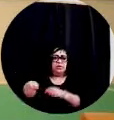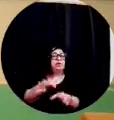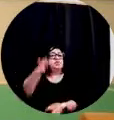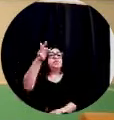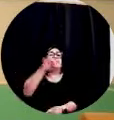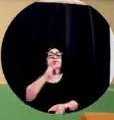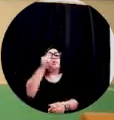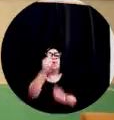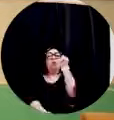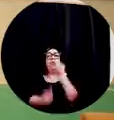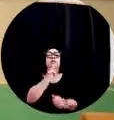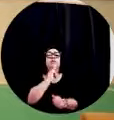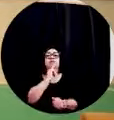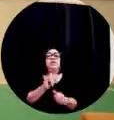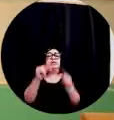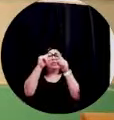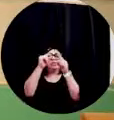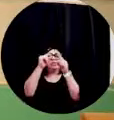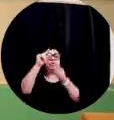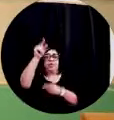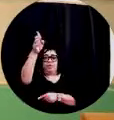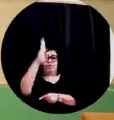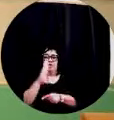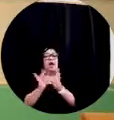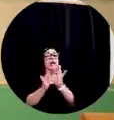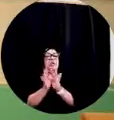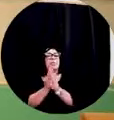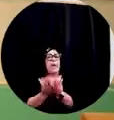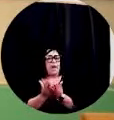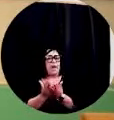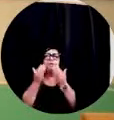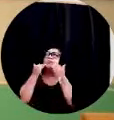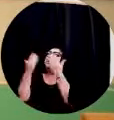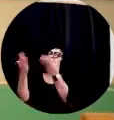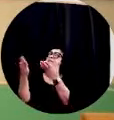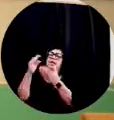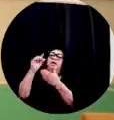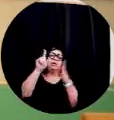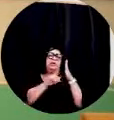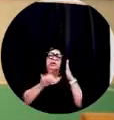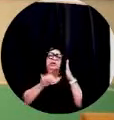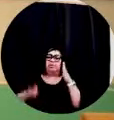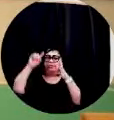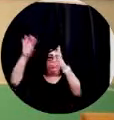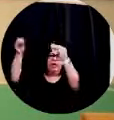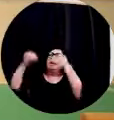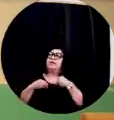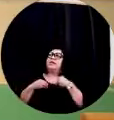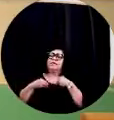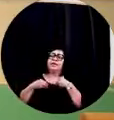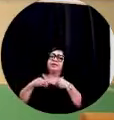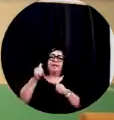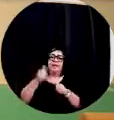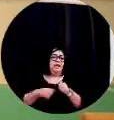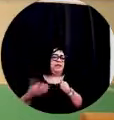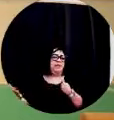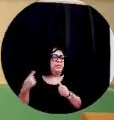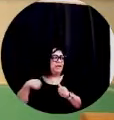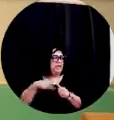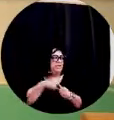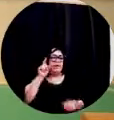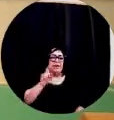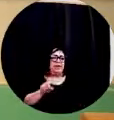Now, we thank you, Lord, for just equipping us with everything we need outside of our Nike gear to